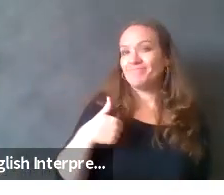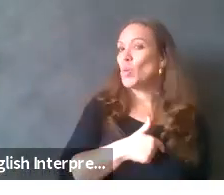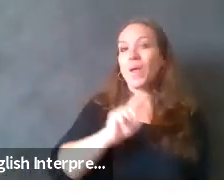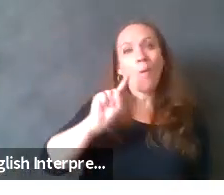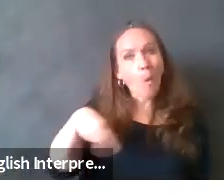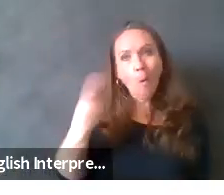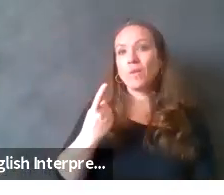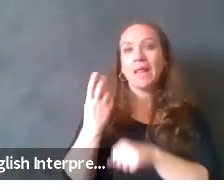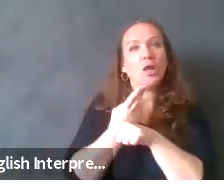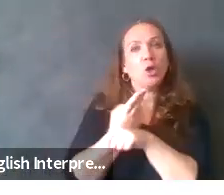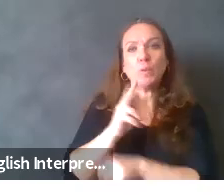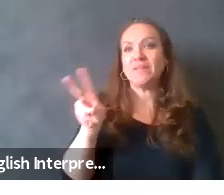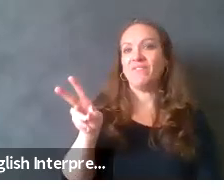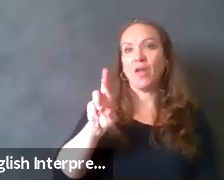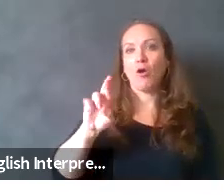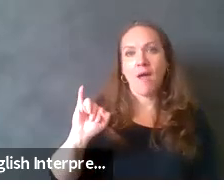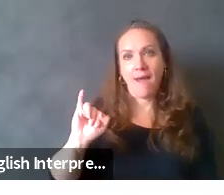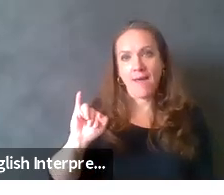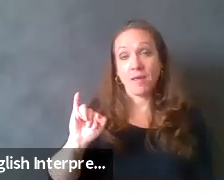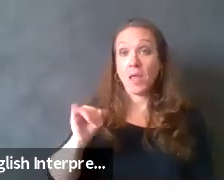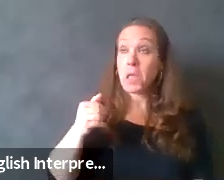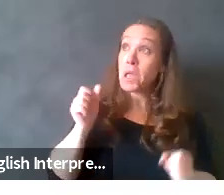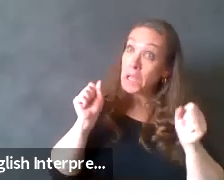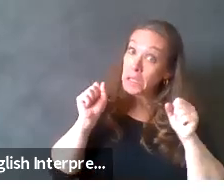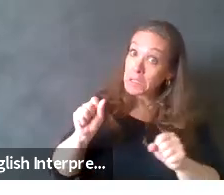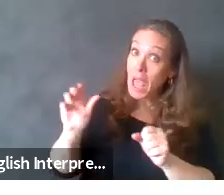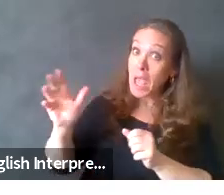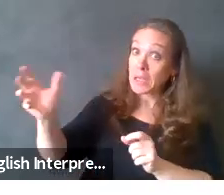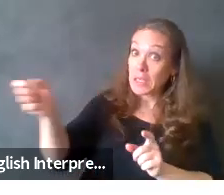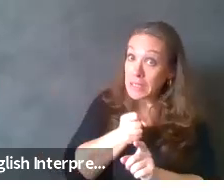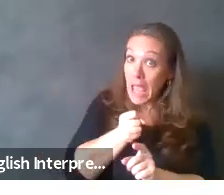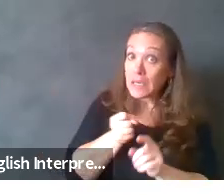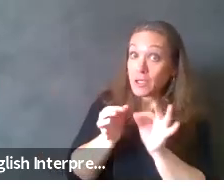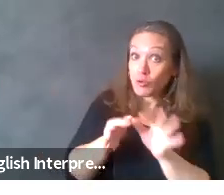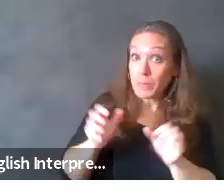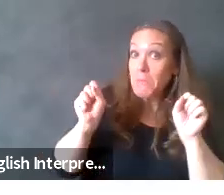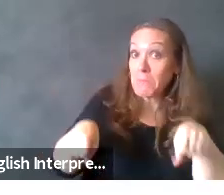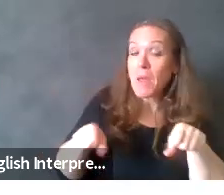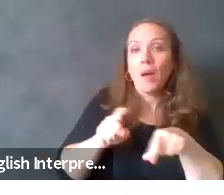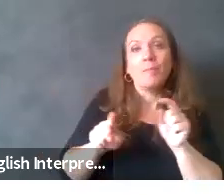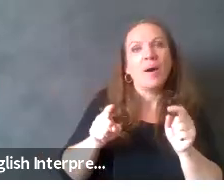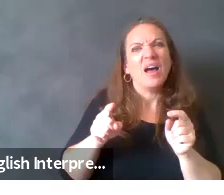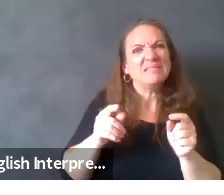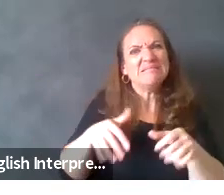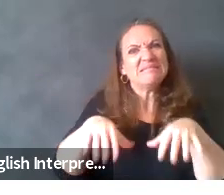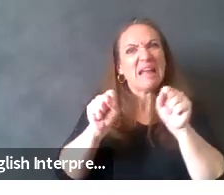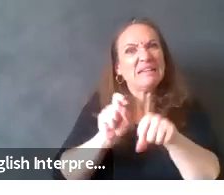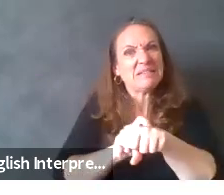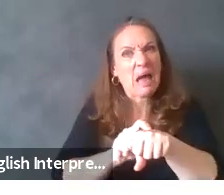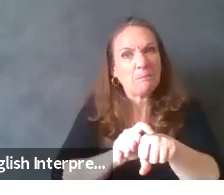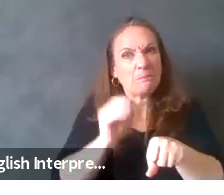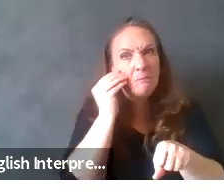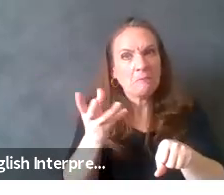VRI. Now, we can acquire ASL interpreters, but it does take some time. So our computers that are on